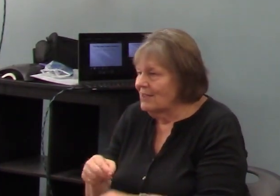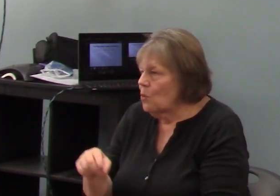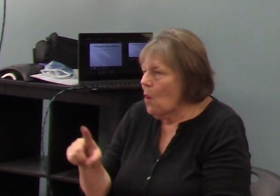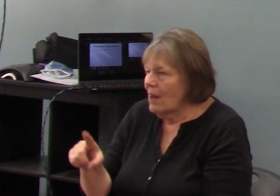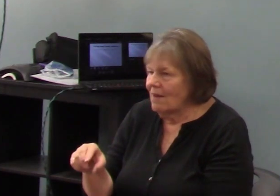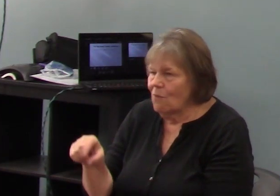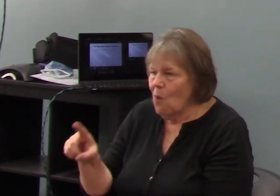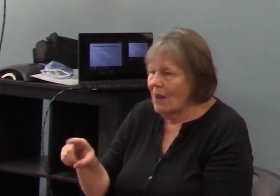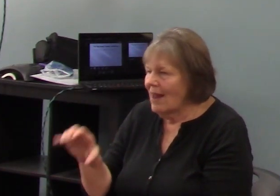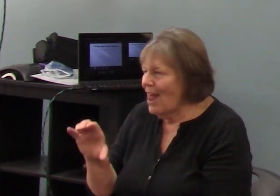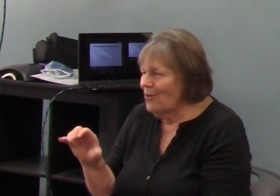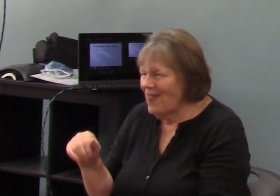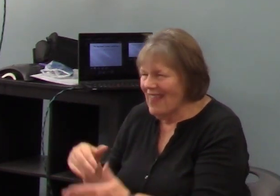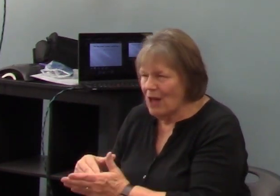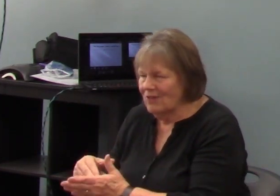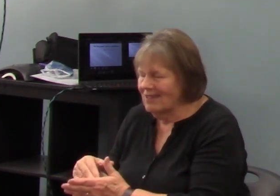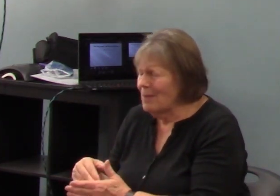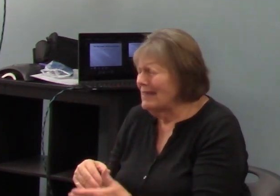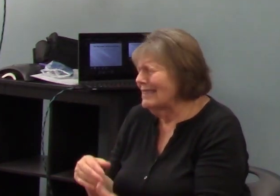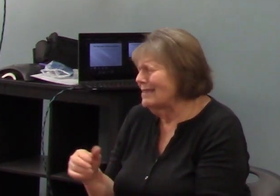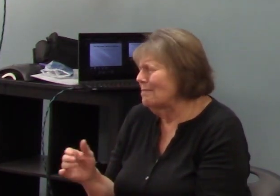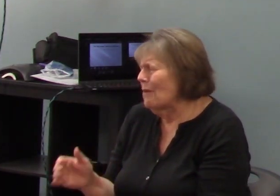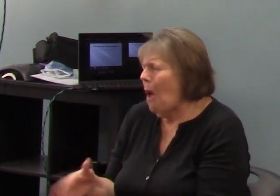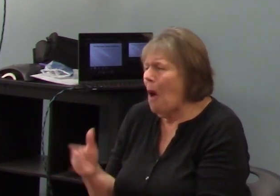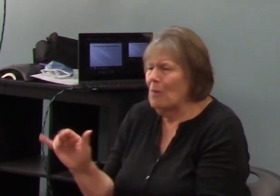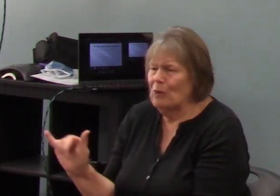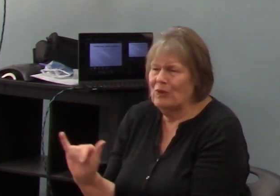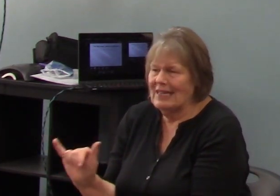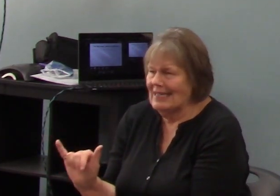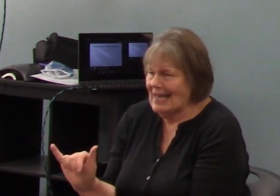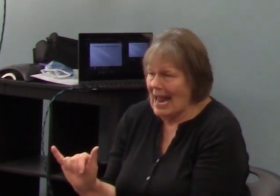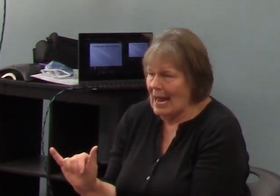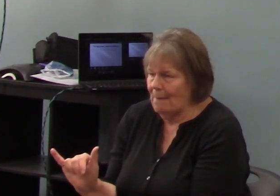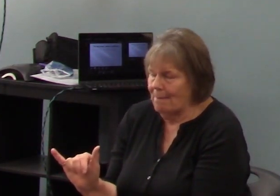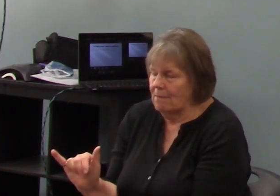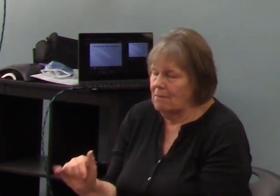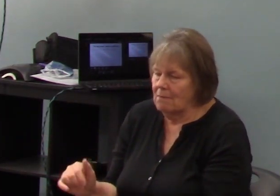completely the same temperature, apart from some tiny little specks here and there.